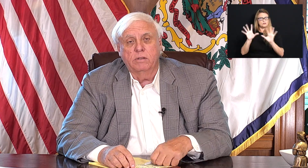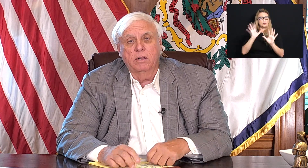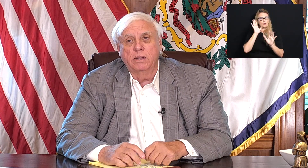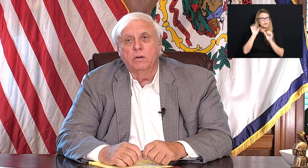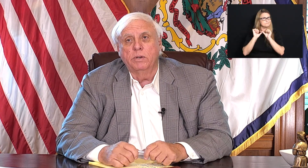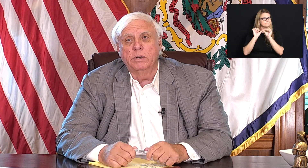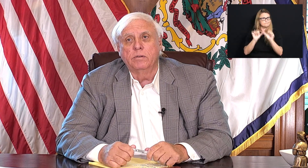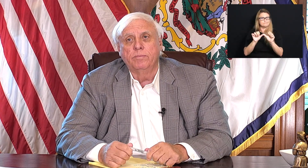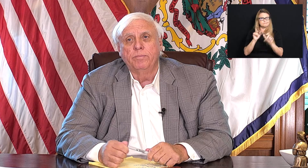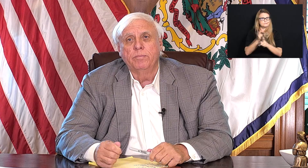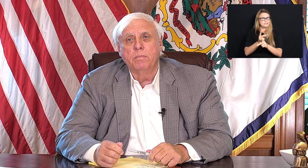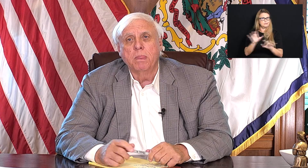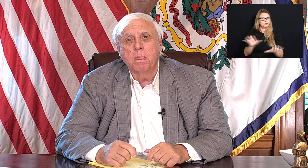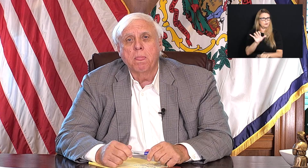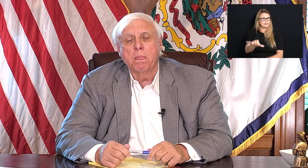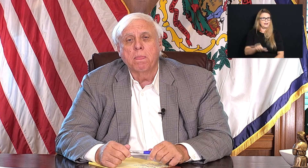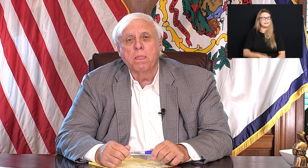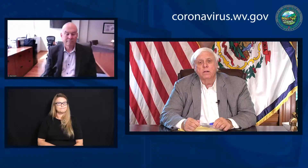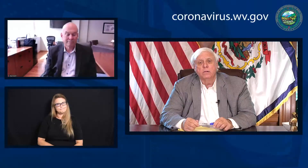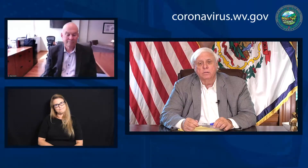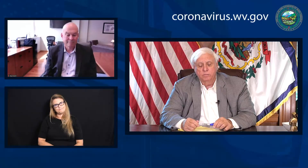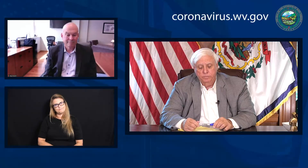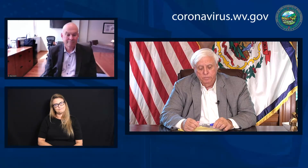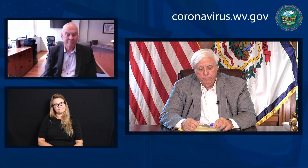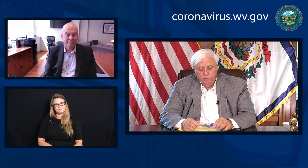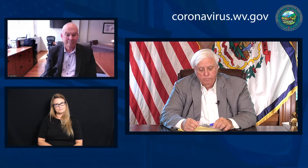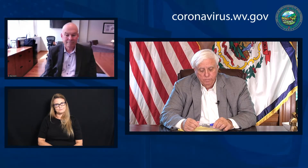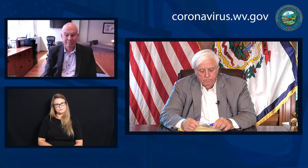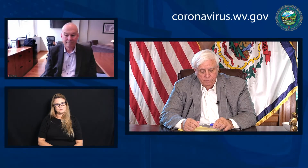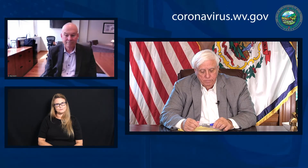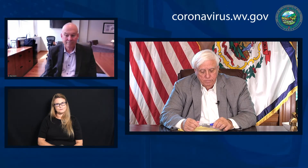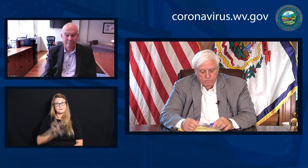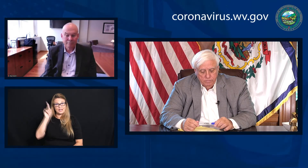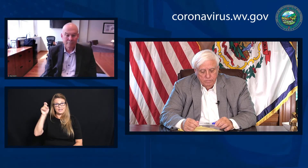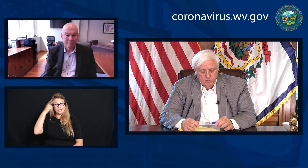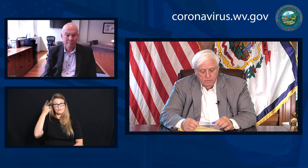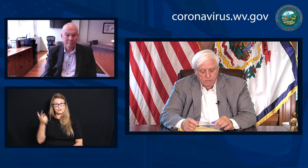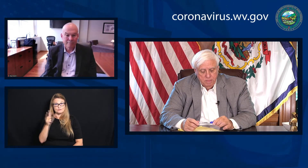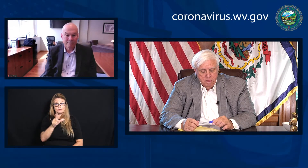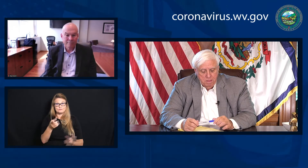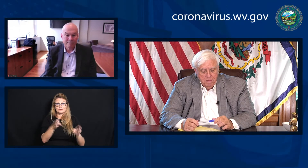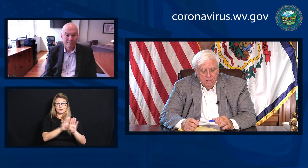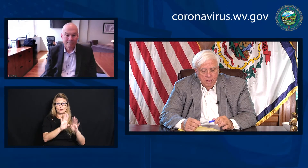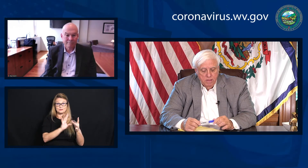it. That's all I know we can do. All right, thanks, Mark. Governor, I'll turn it back to you.